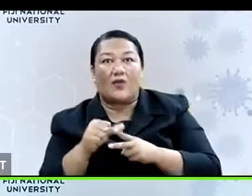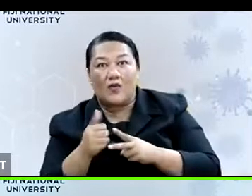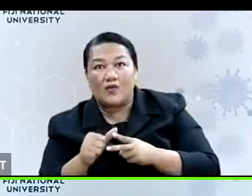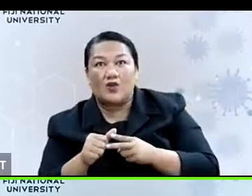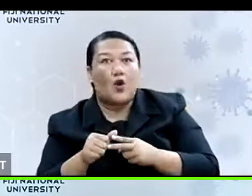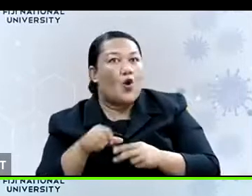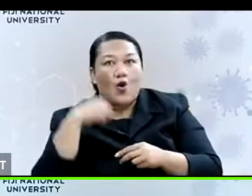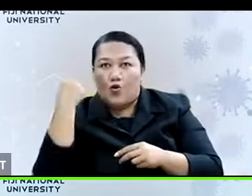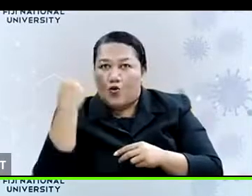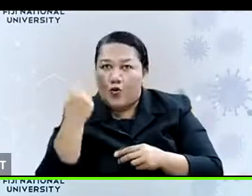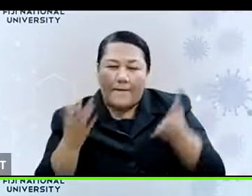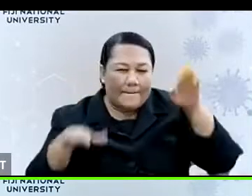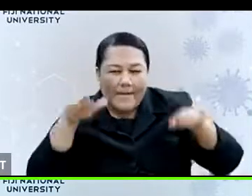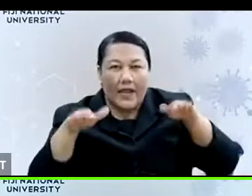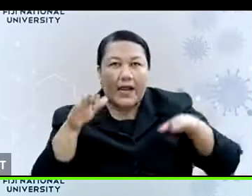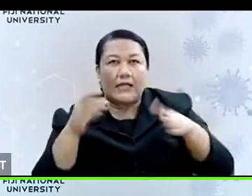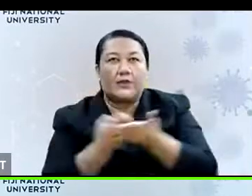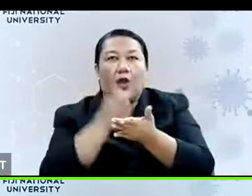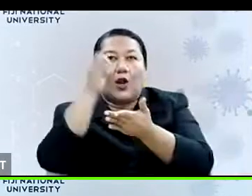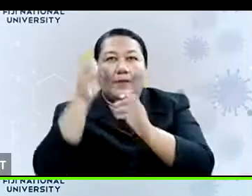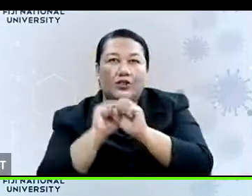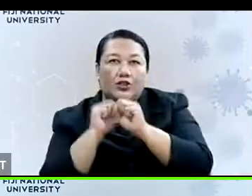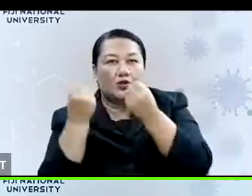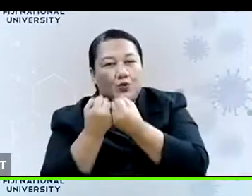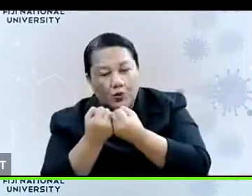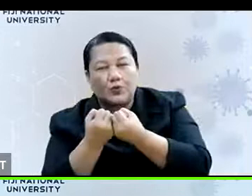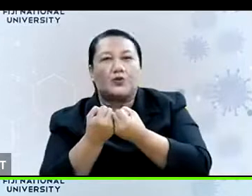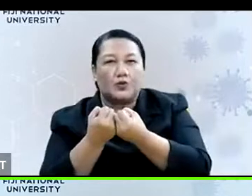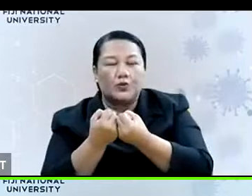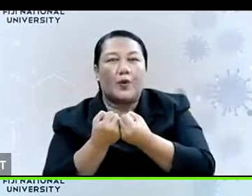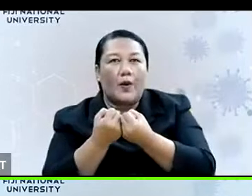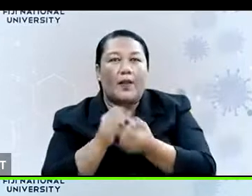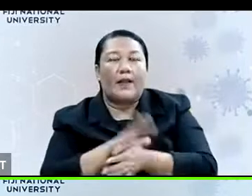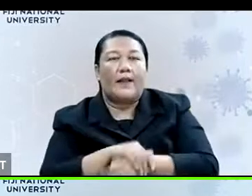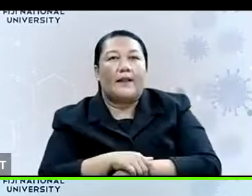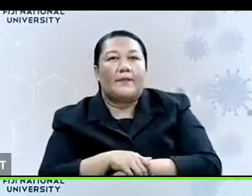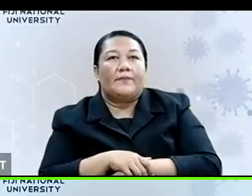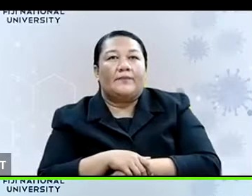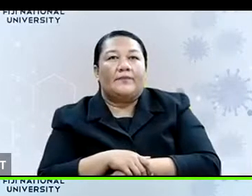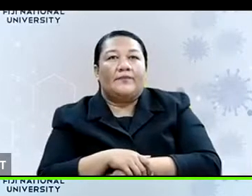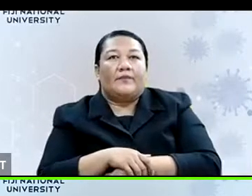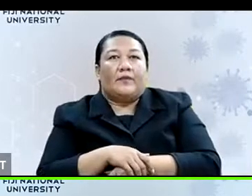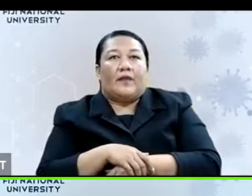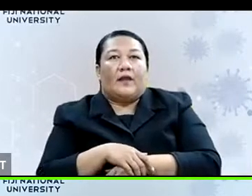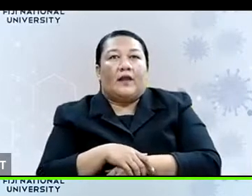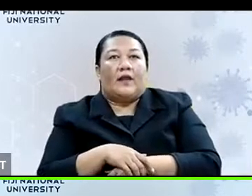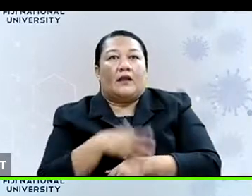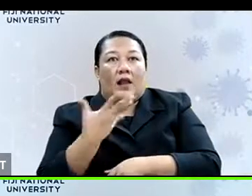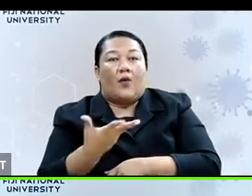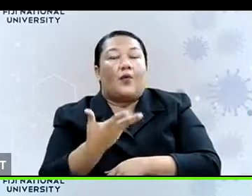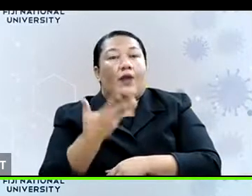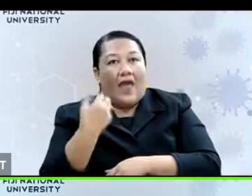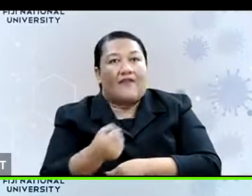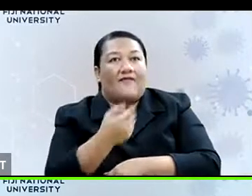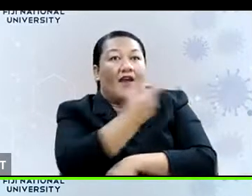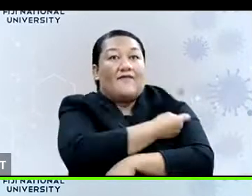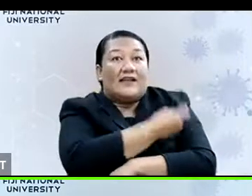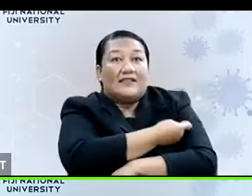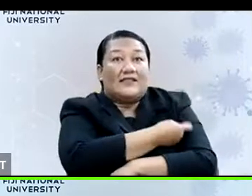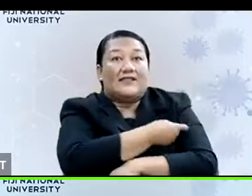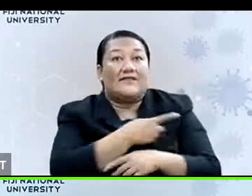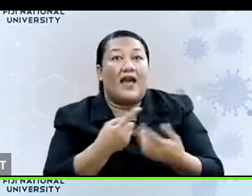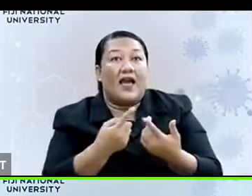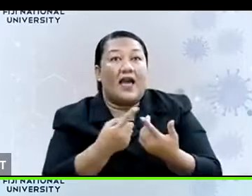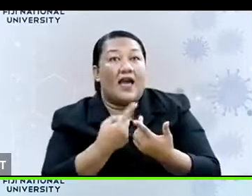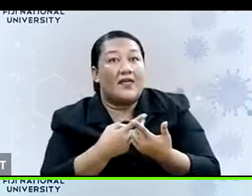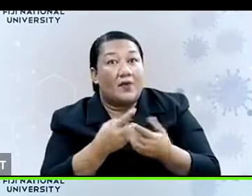well. So I think that now that we have effective vaccines, they are the way forward. Once